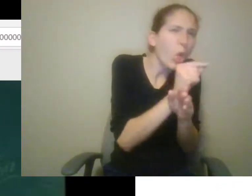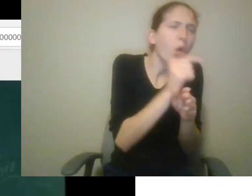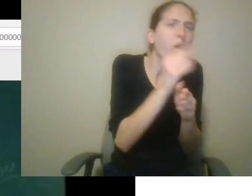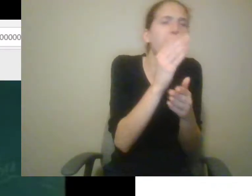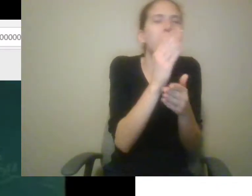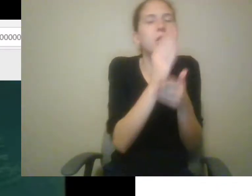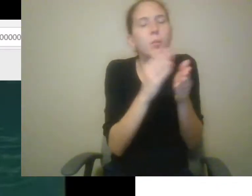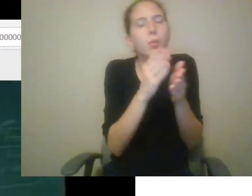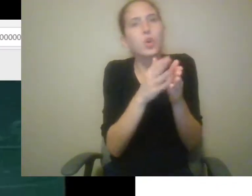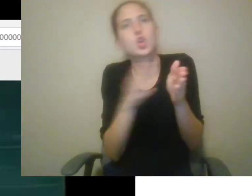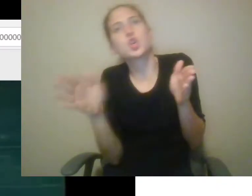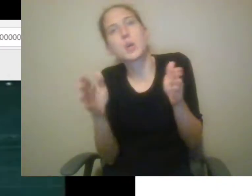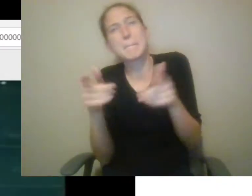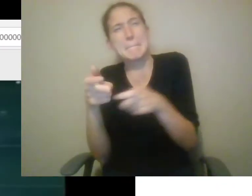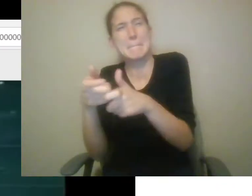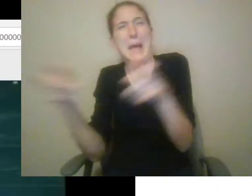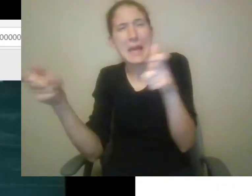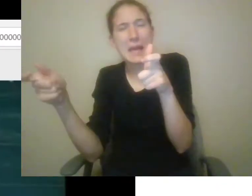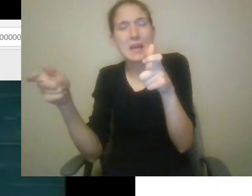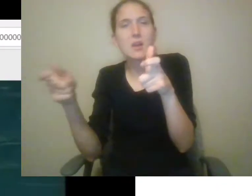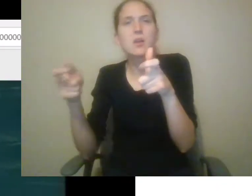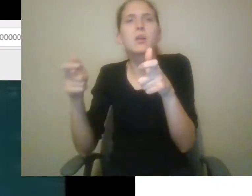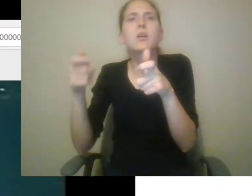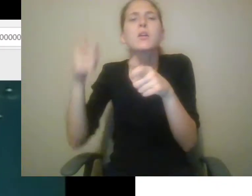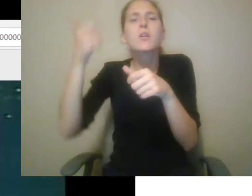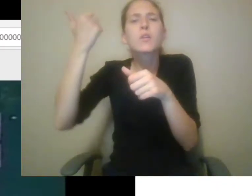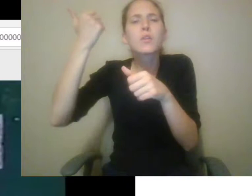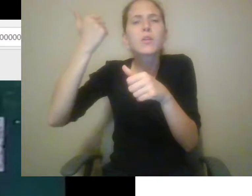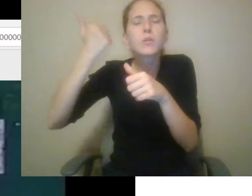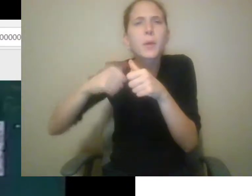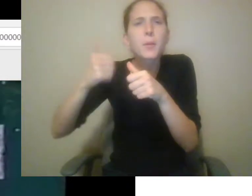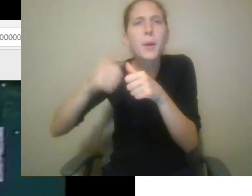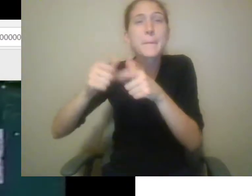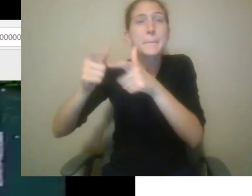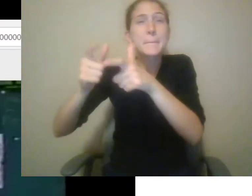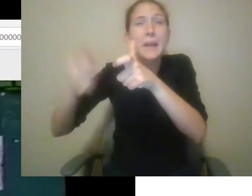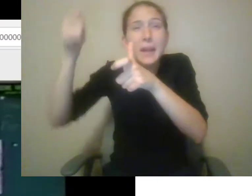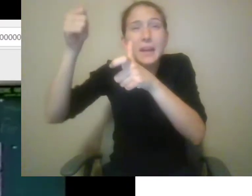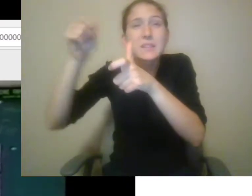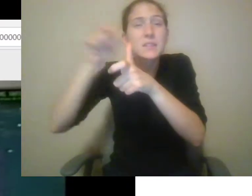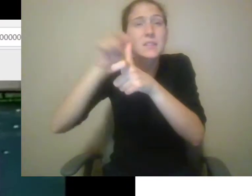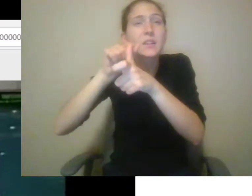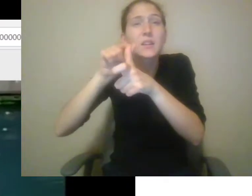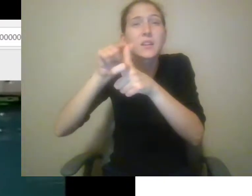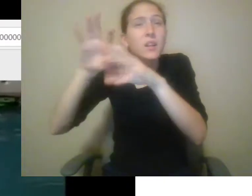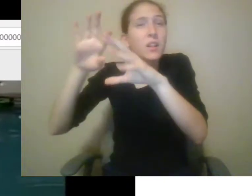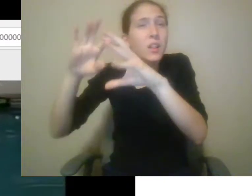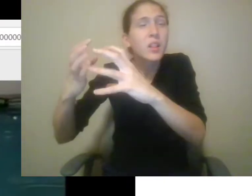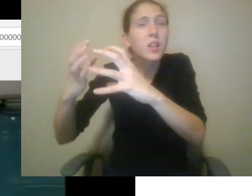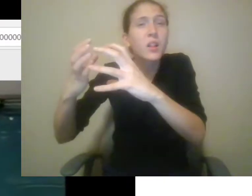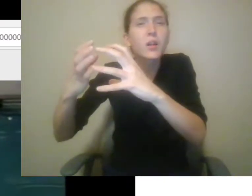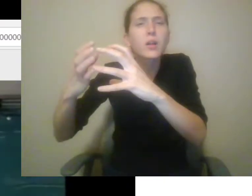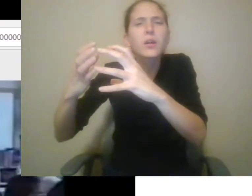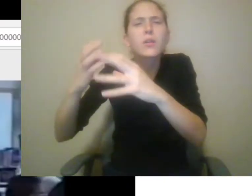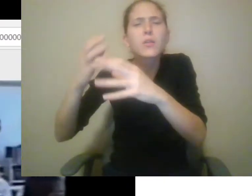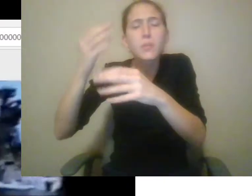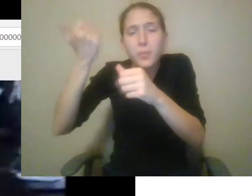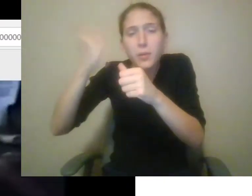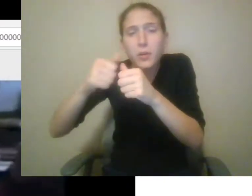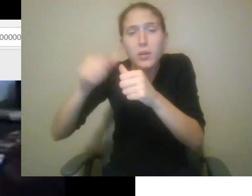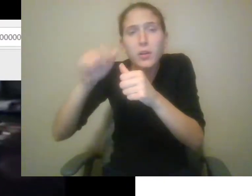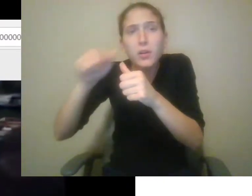very largest single cell that we could find is the group of cells called what? What group,